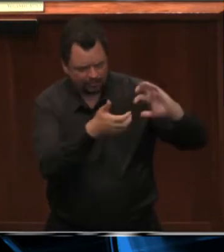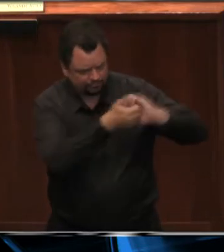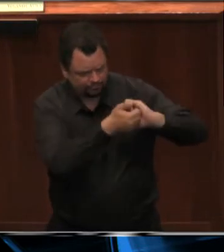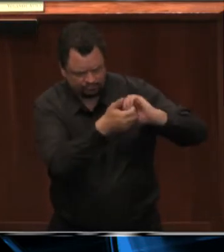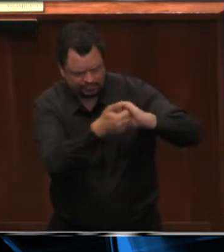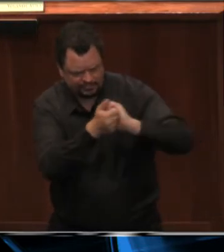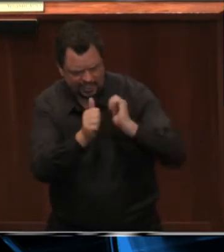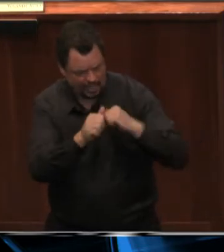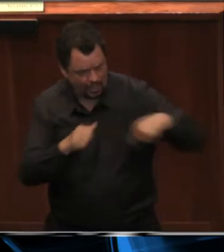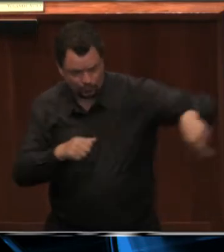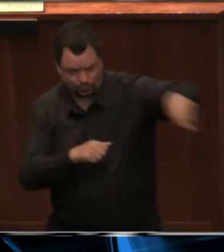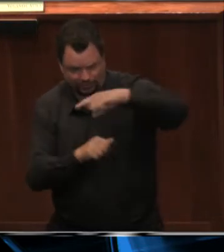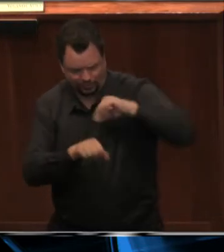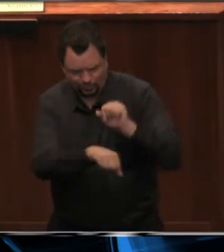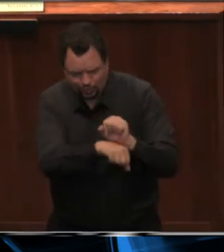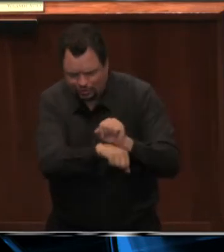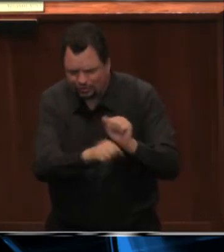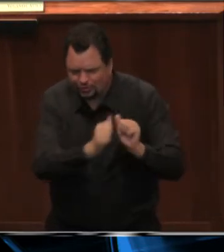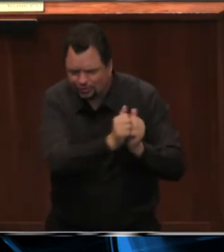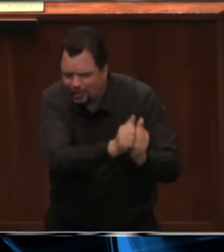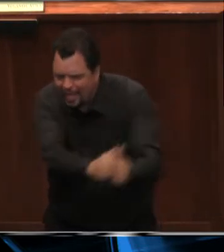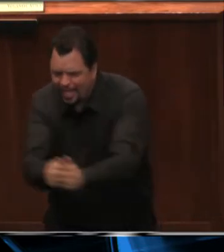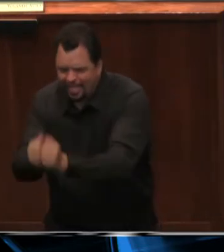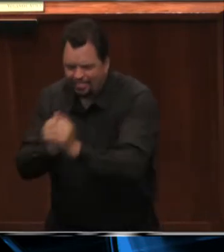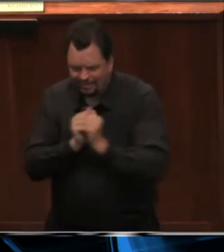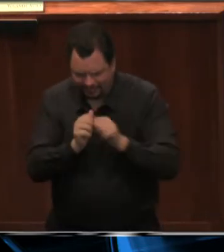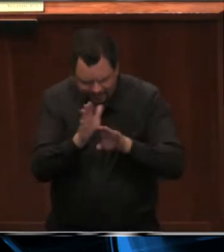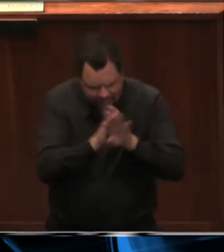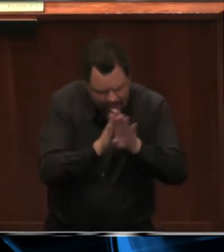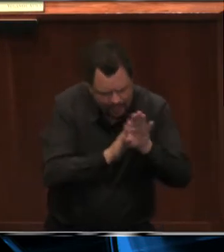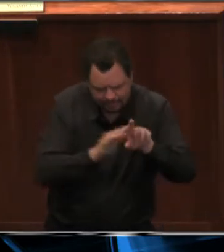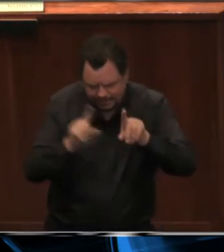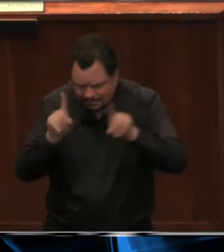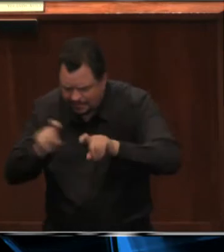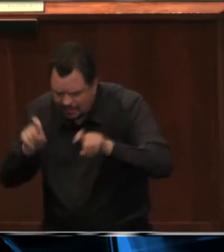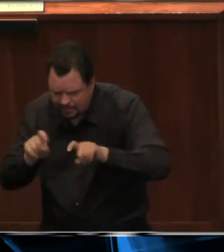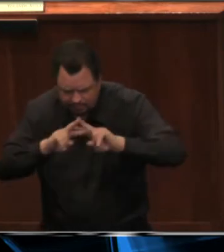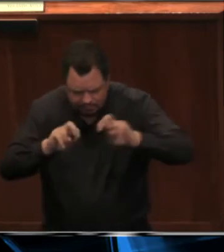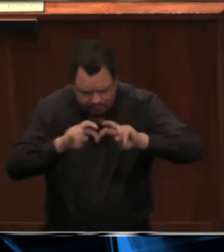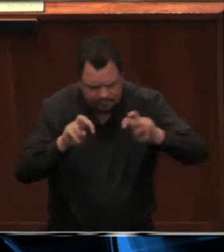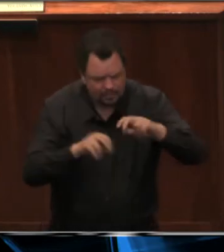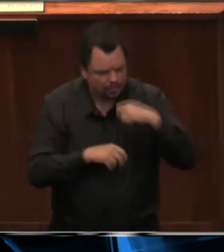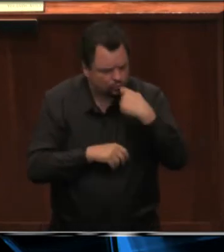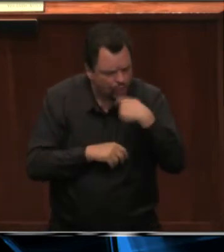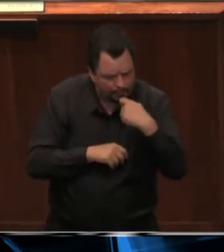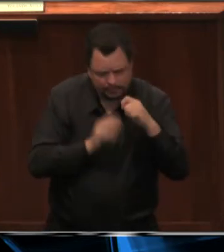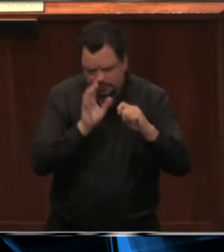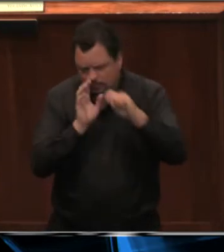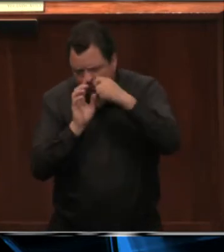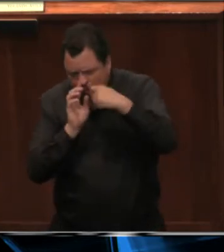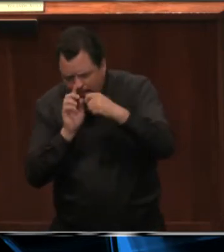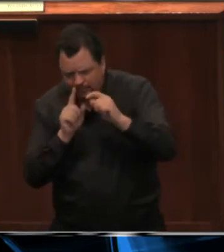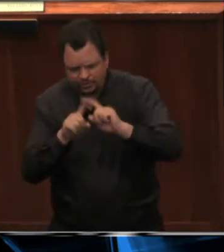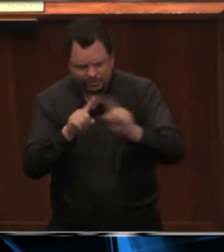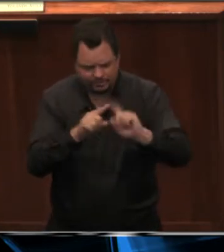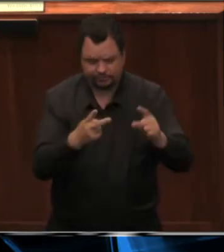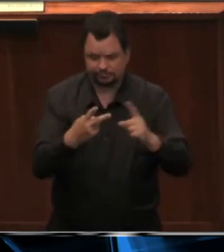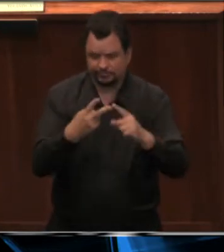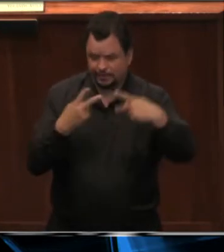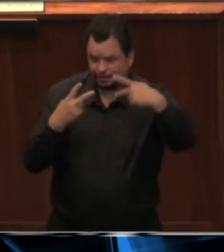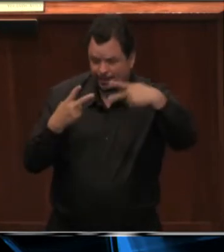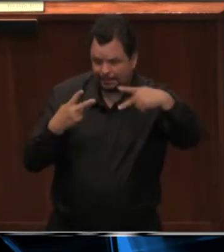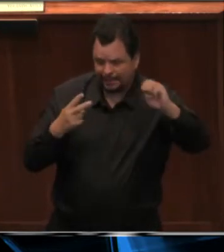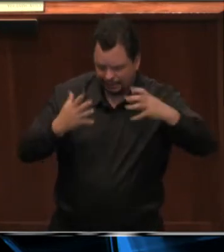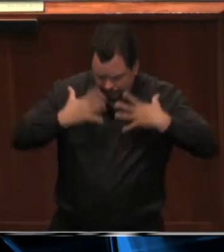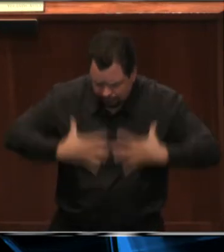to have the bandwidth to get reagent, and then the swabs and the PPE and the personnel to run that. And absolutely, we